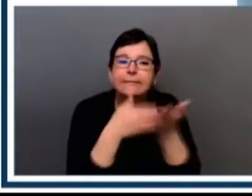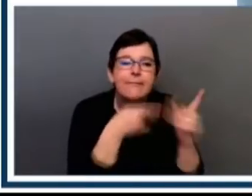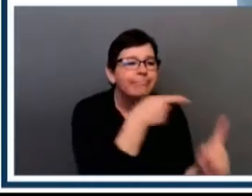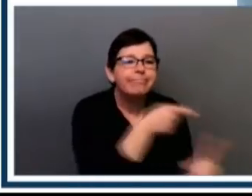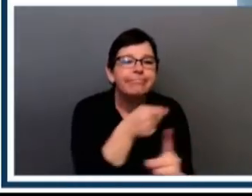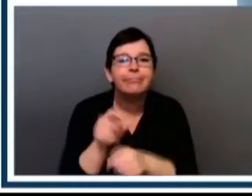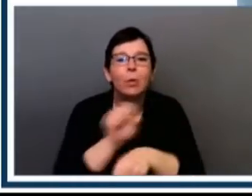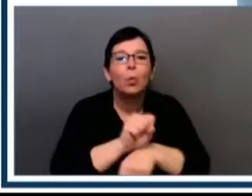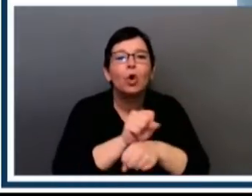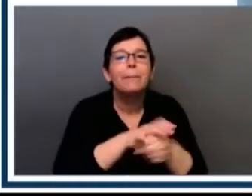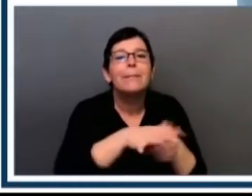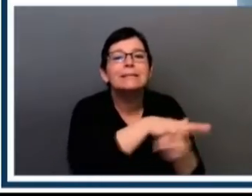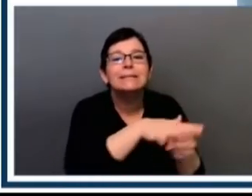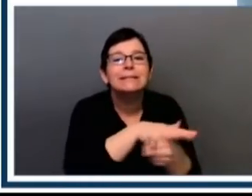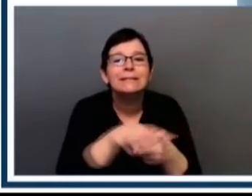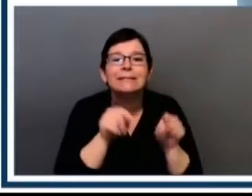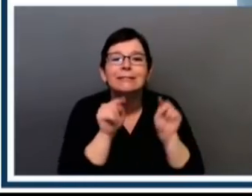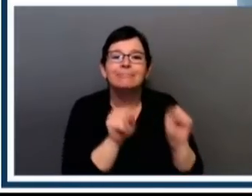what conditions.